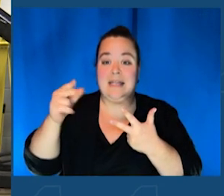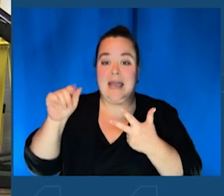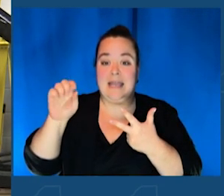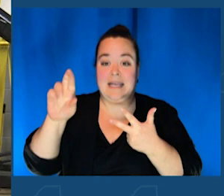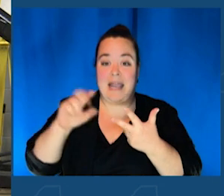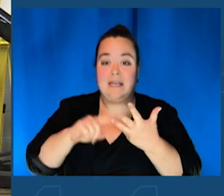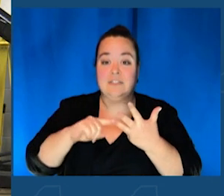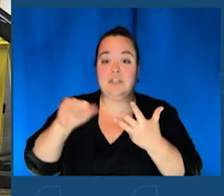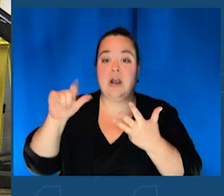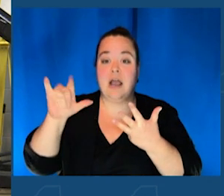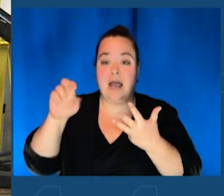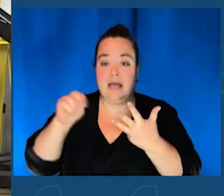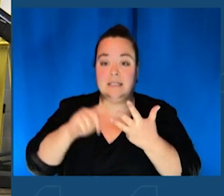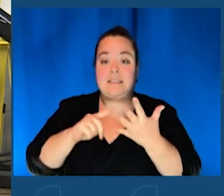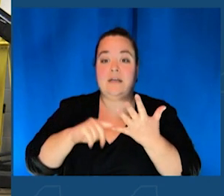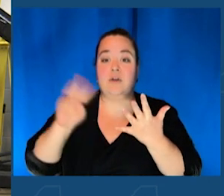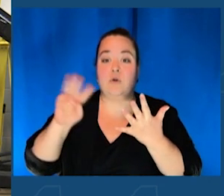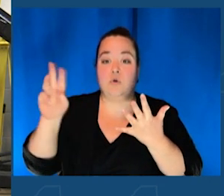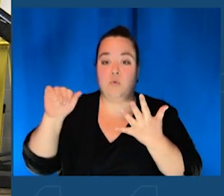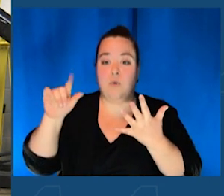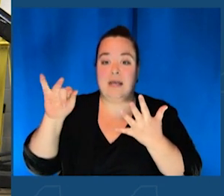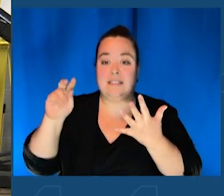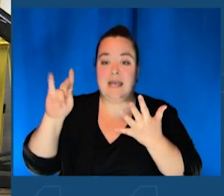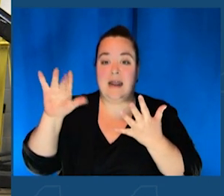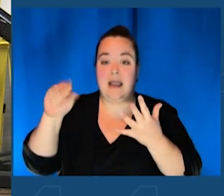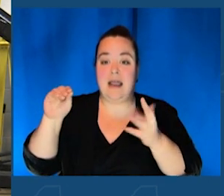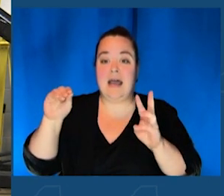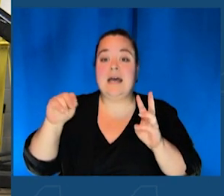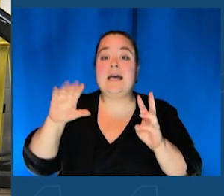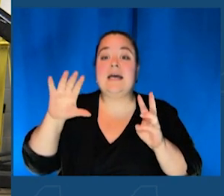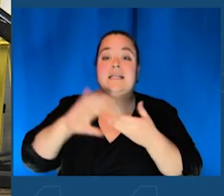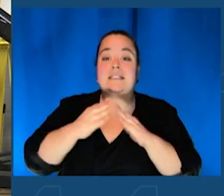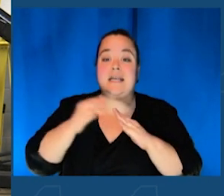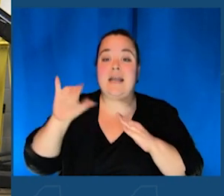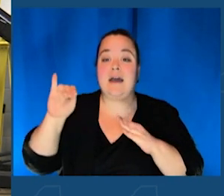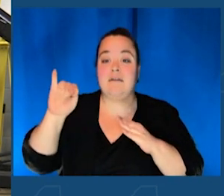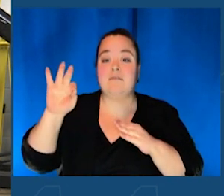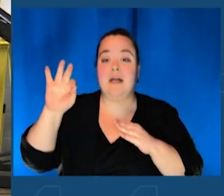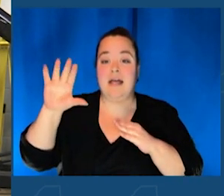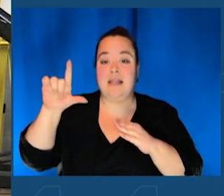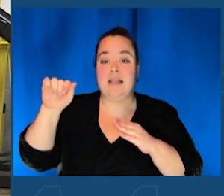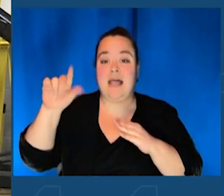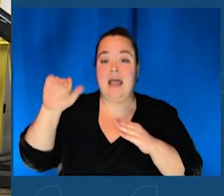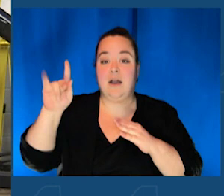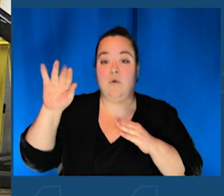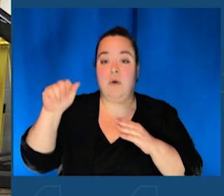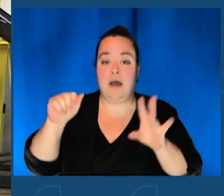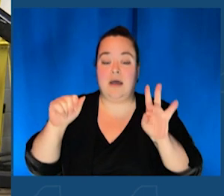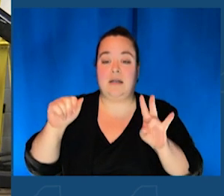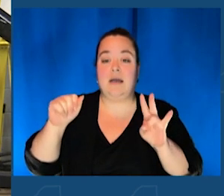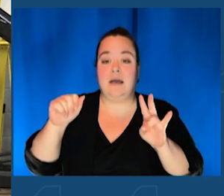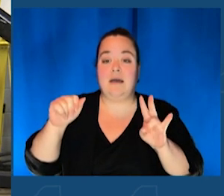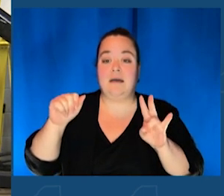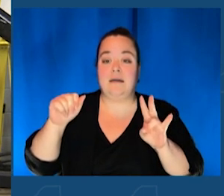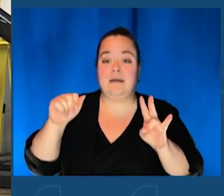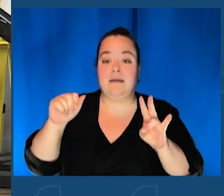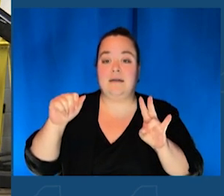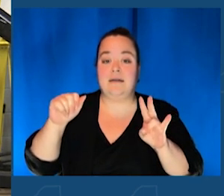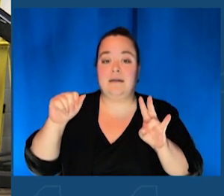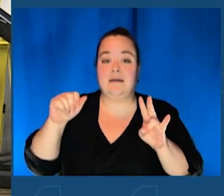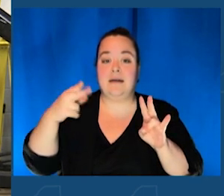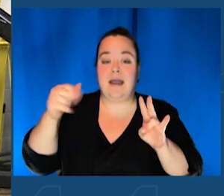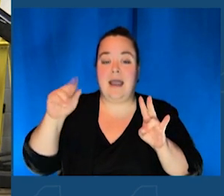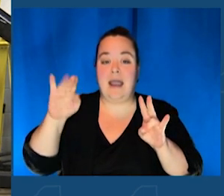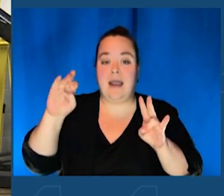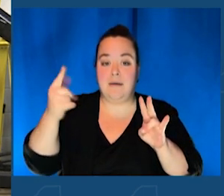Elma, West Seneca, the City of Lackawanna, Hamburg, Orchard Park, Aurora, Wales, Boston, Eden, and Evans.